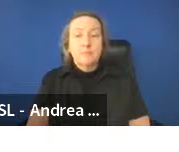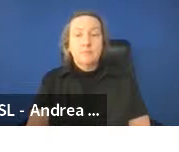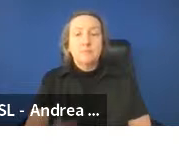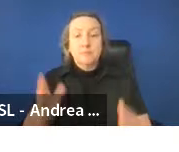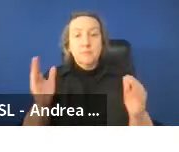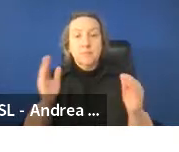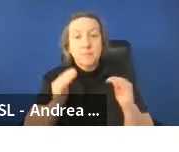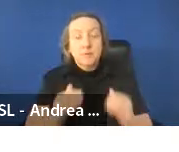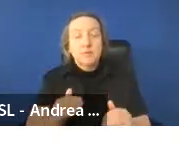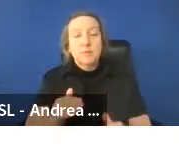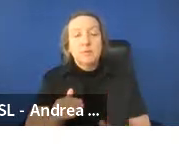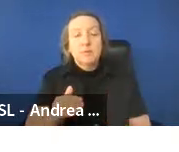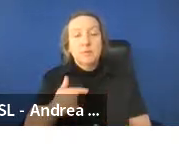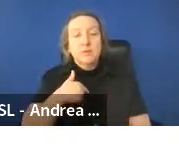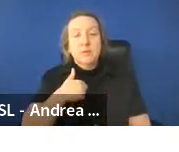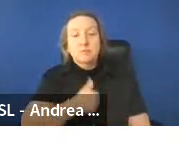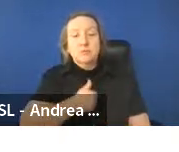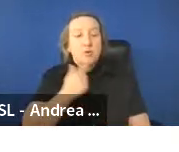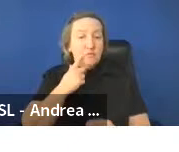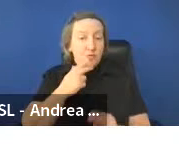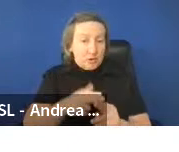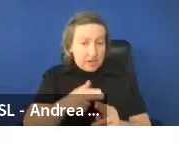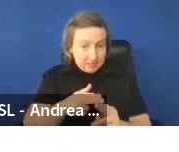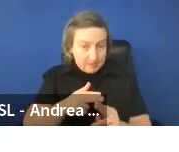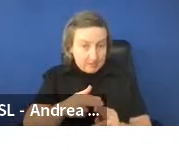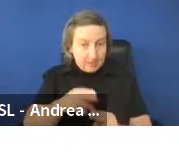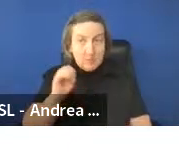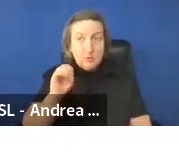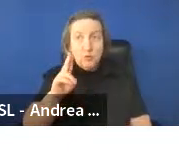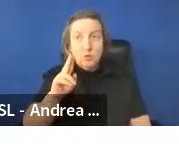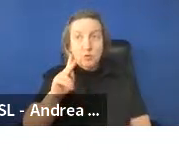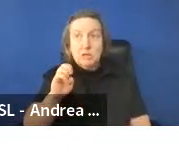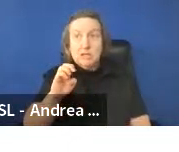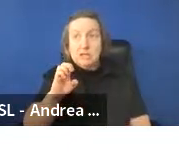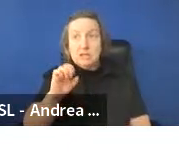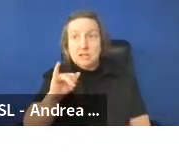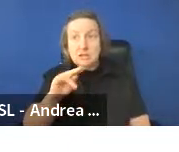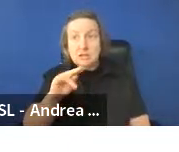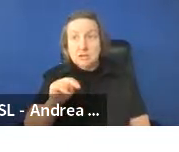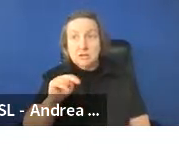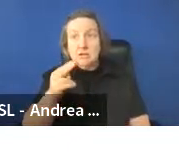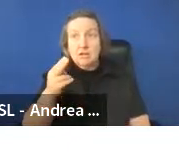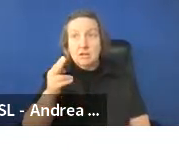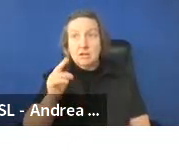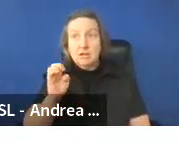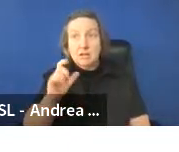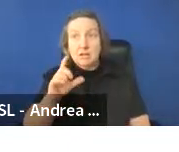Next, we have, and I'm sorry for the name, Yukian Halloran Steiner.